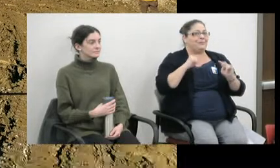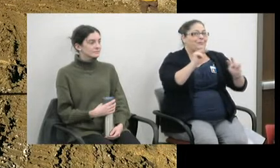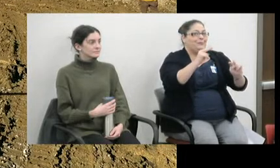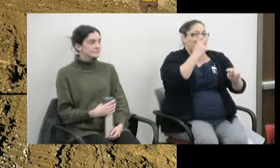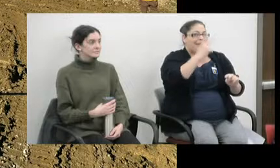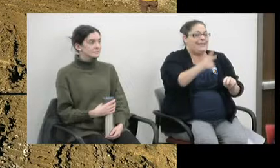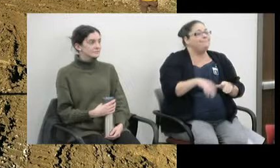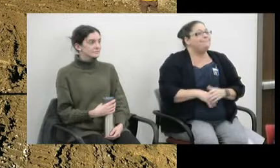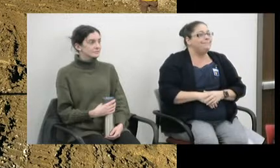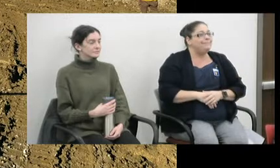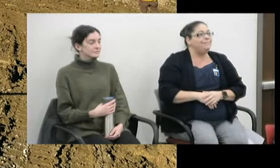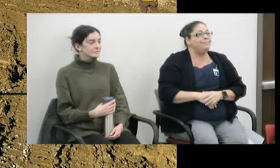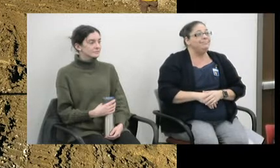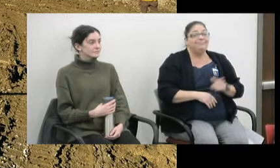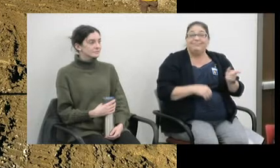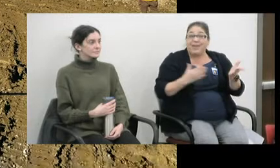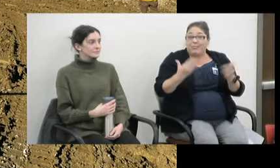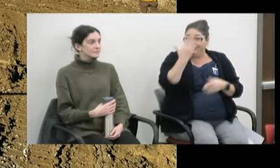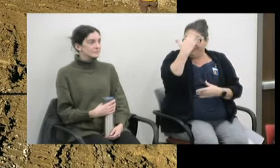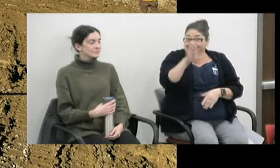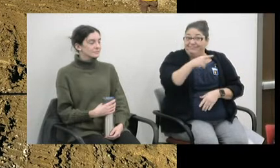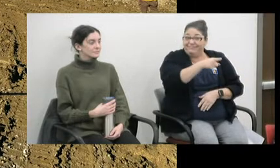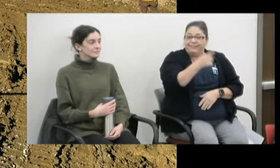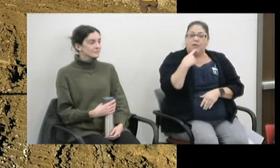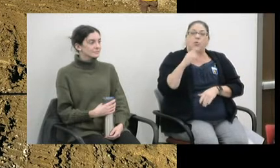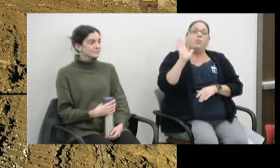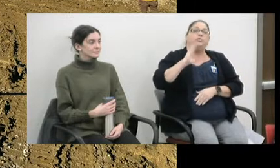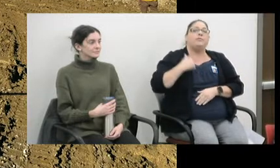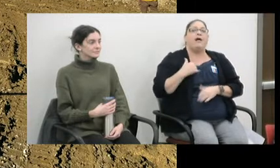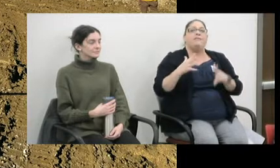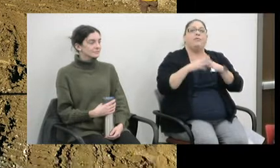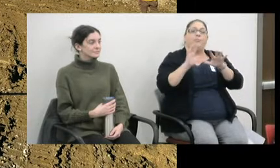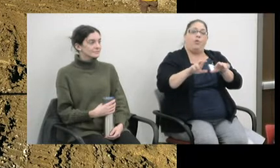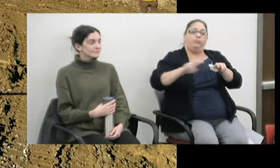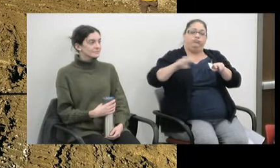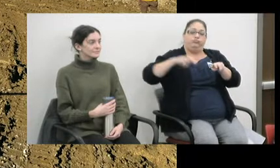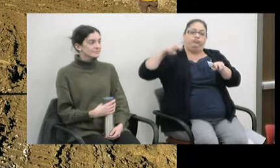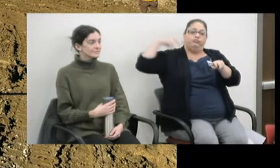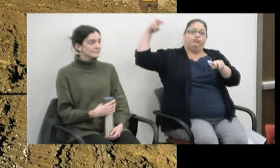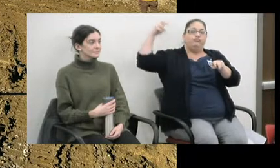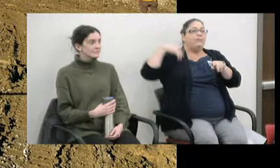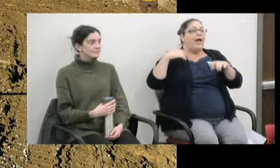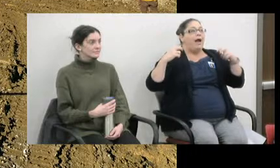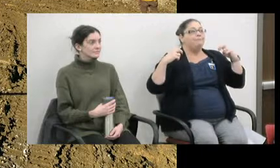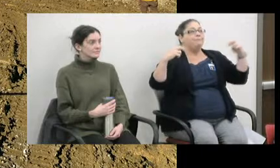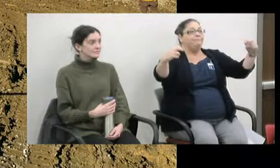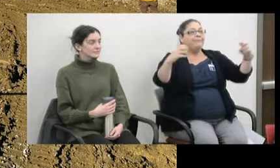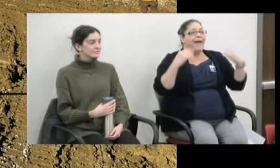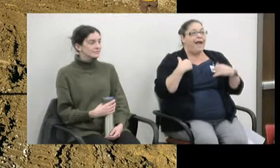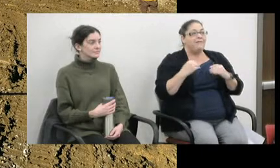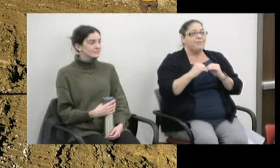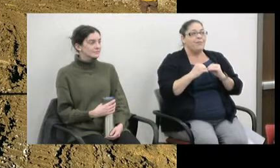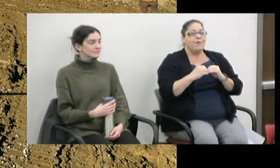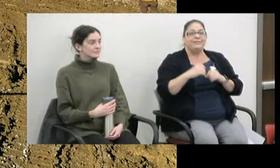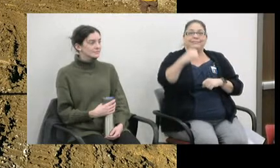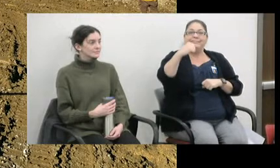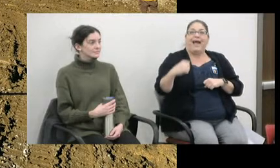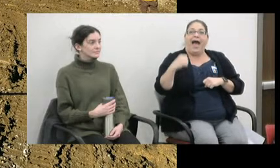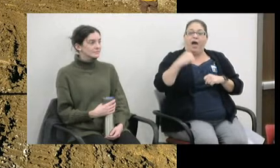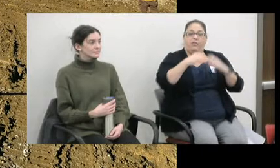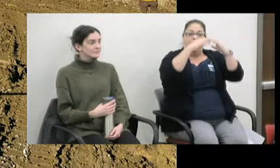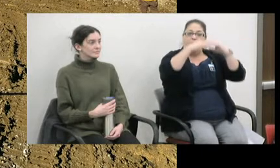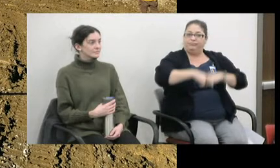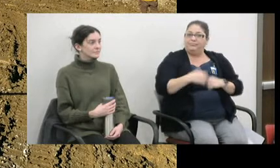If you're not familiar, there used to be a set of bleachers in between where that picture was taken and the other bleachers. So the south bleachers have been